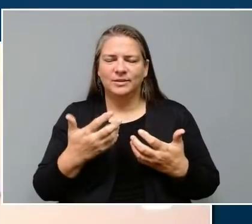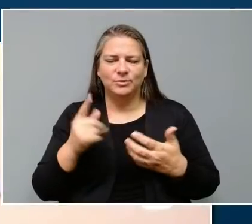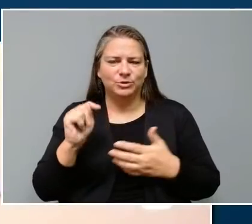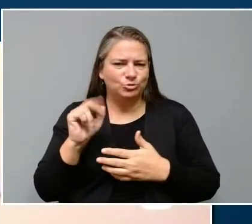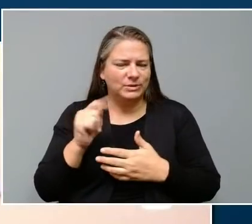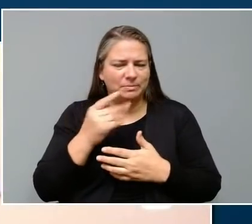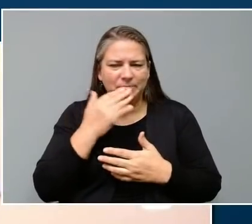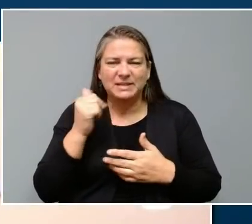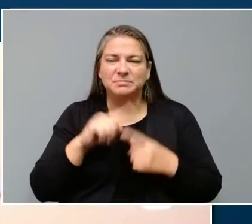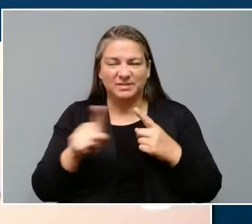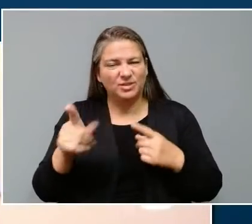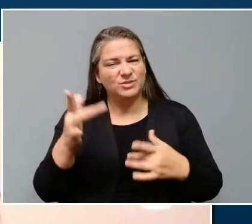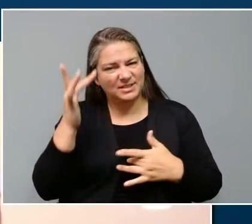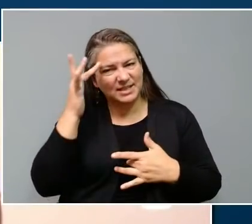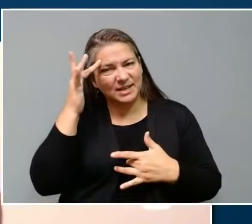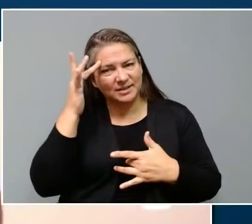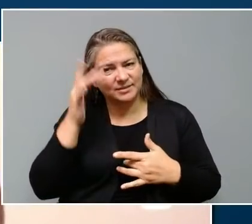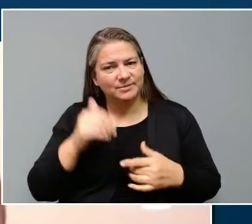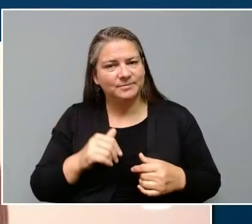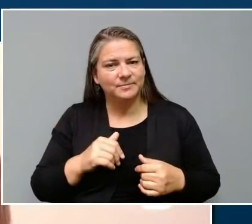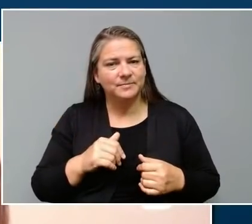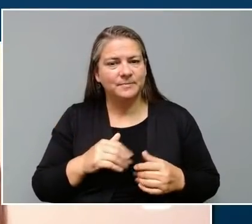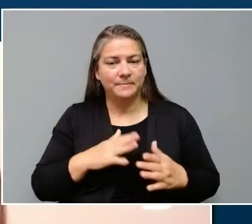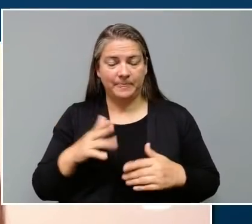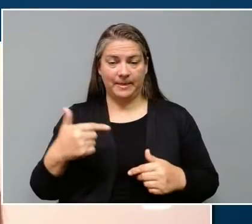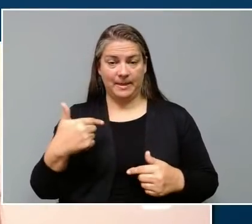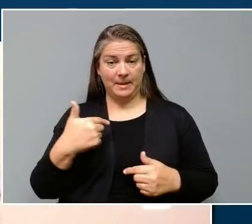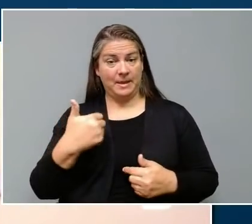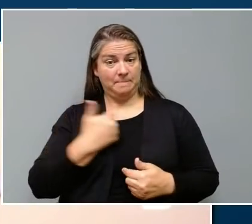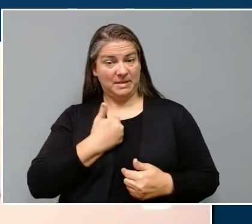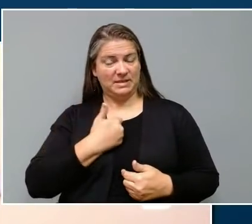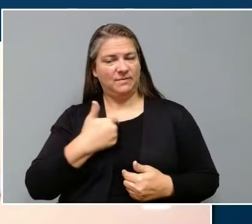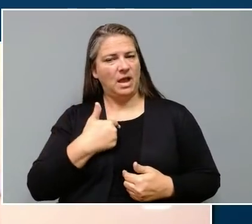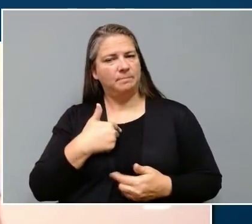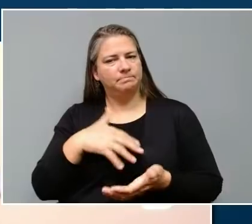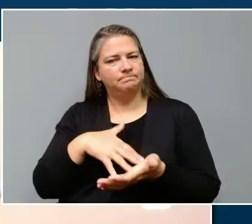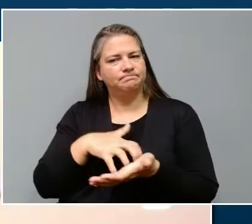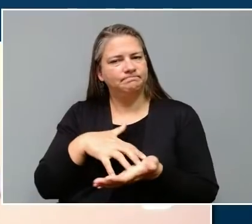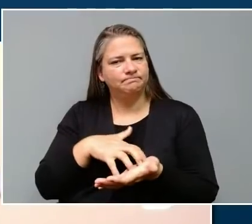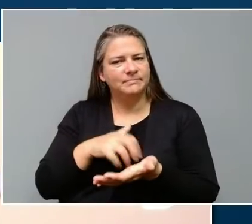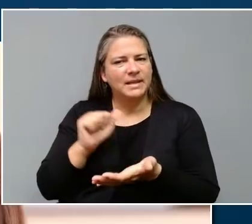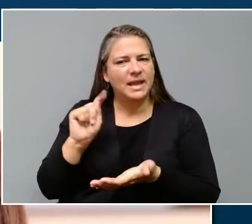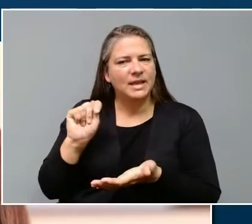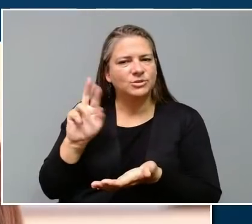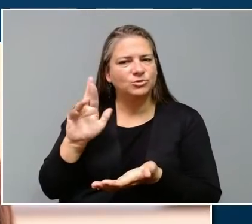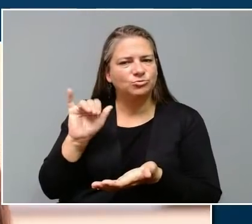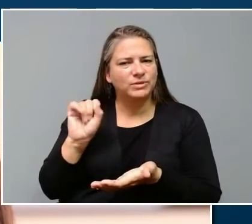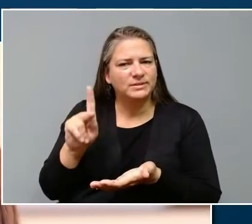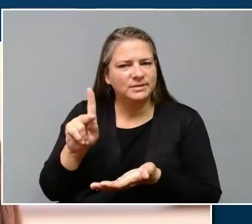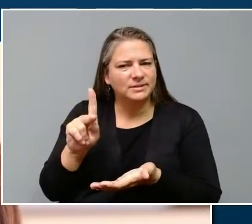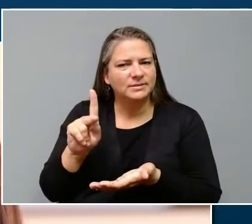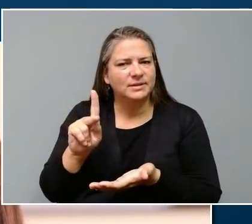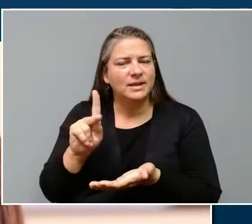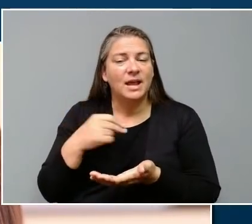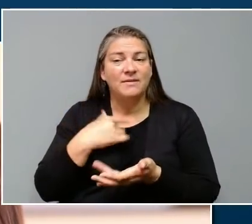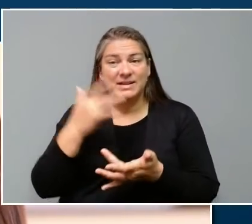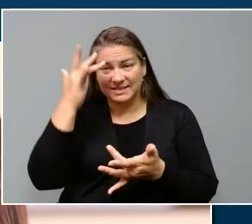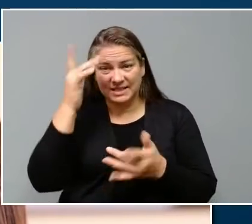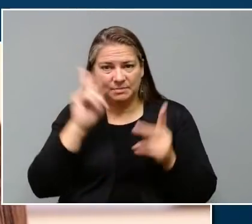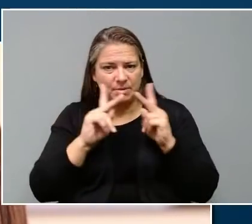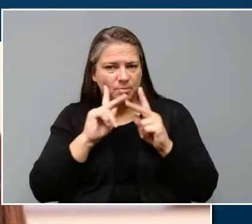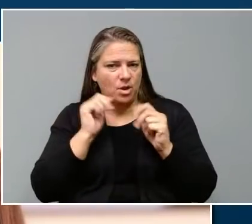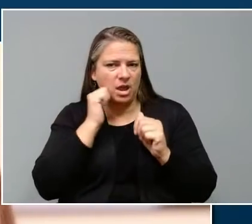sick. I am an at-risk individual myself, and I come into contact with sick people every day. We don't want to be